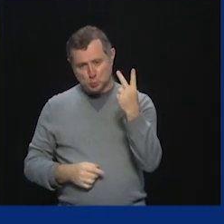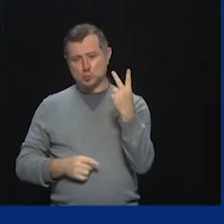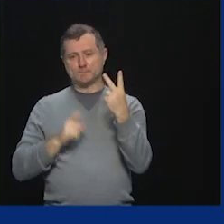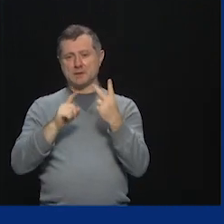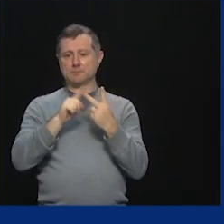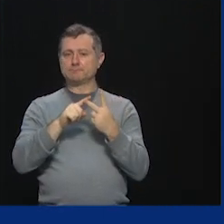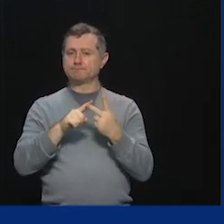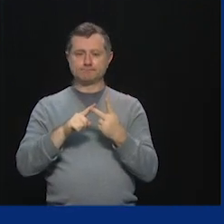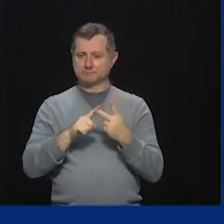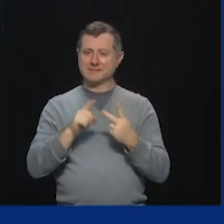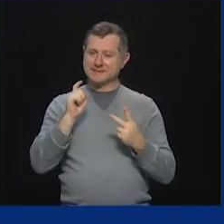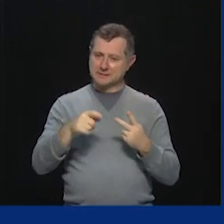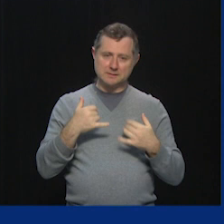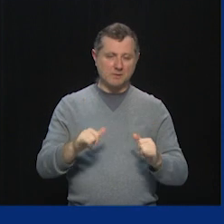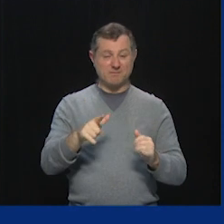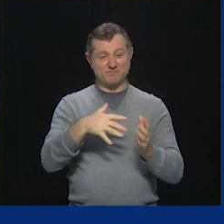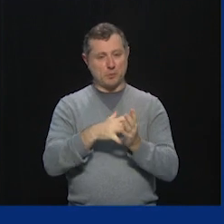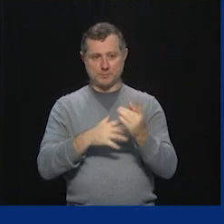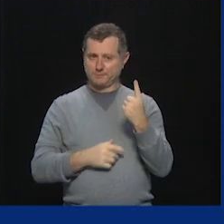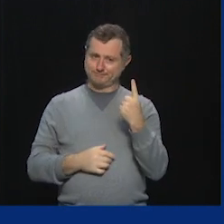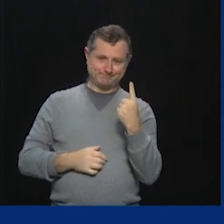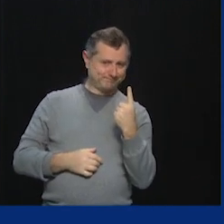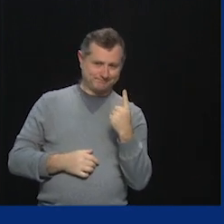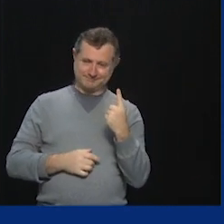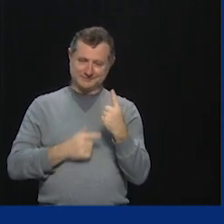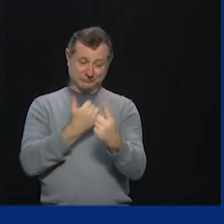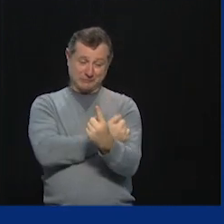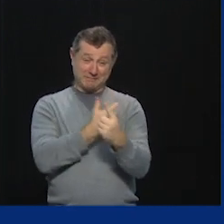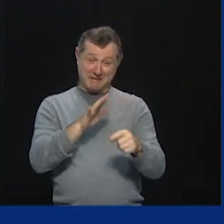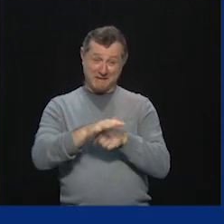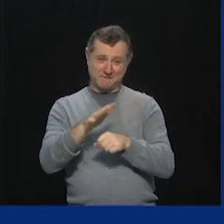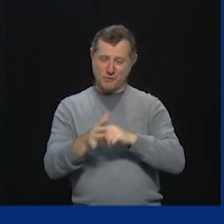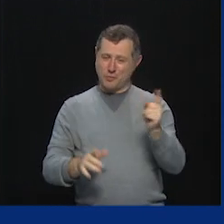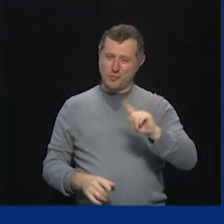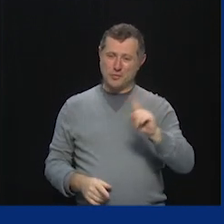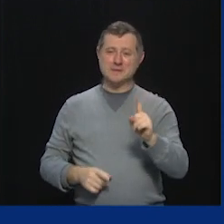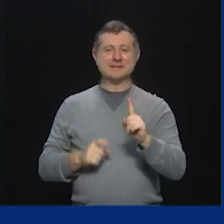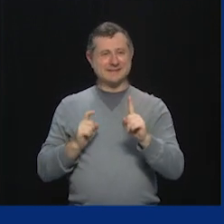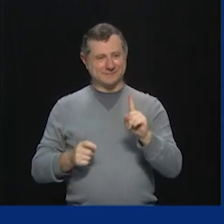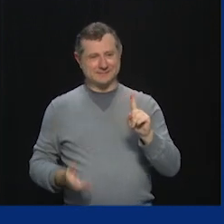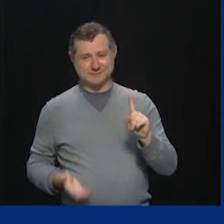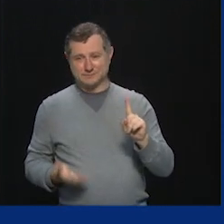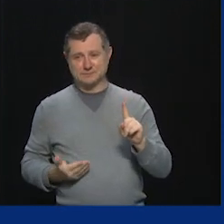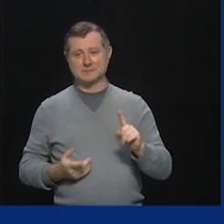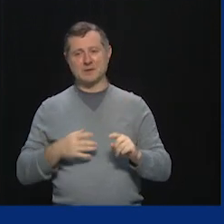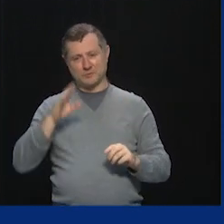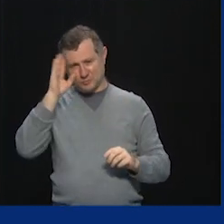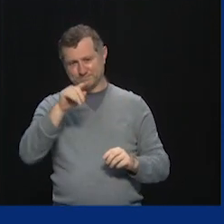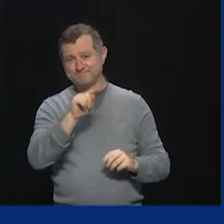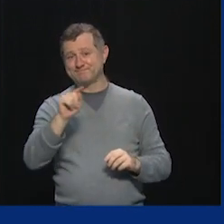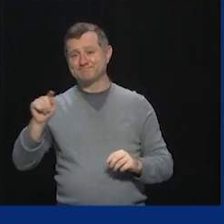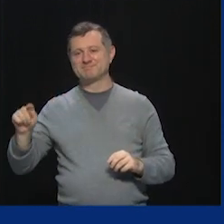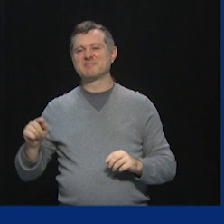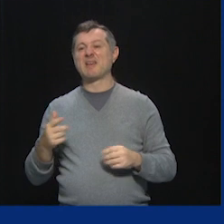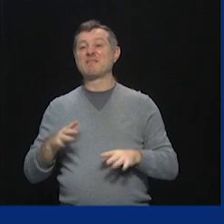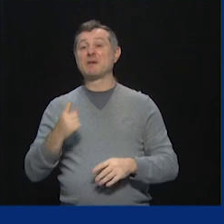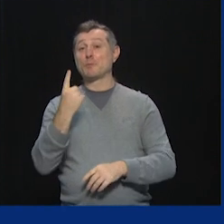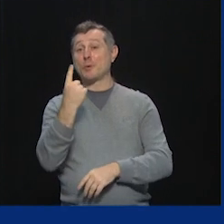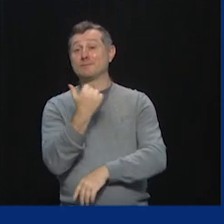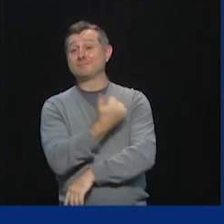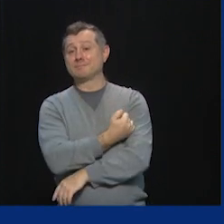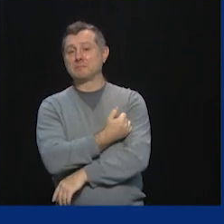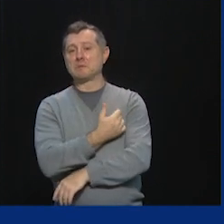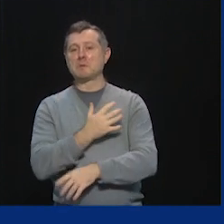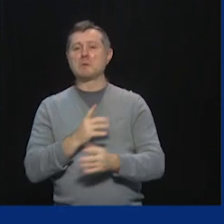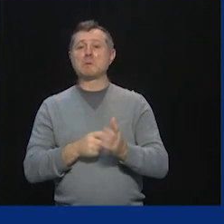still vulnerable if you've only had one in your series. If you're in the, and I know some have had the vaccine, it only requires 1 dose,